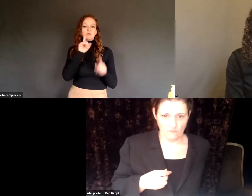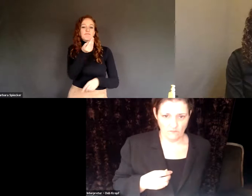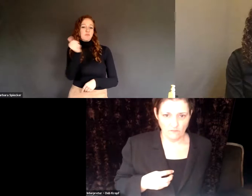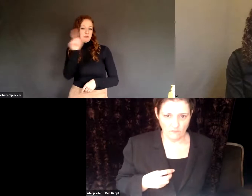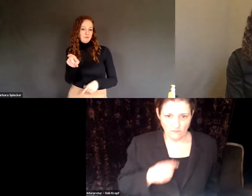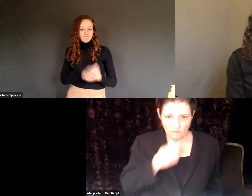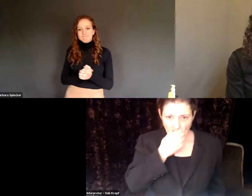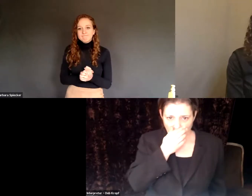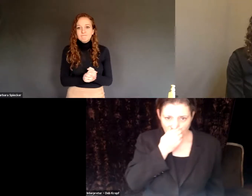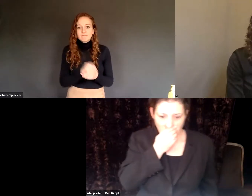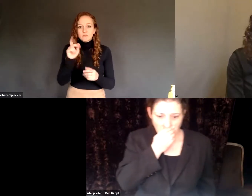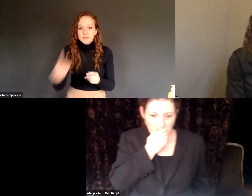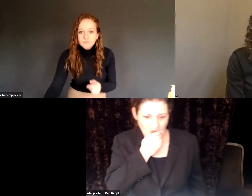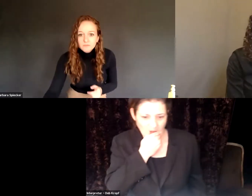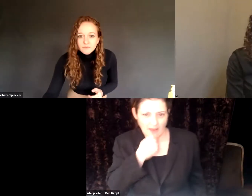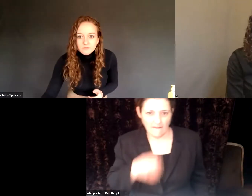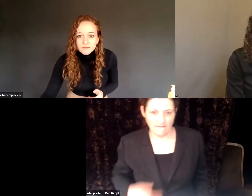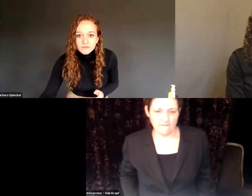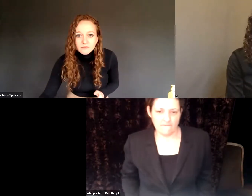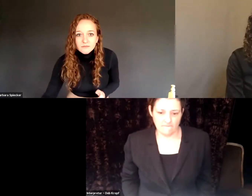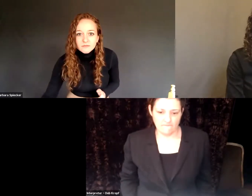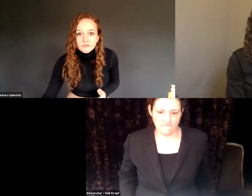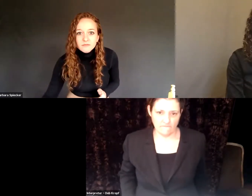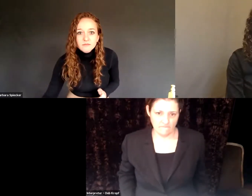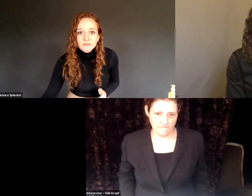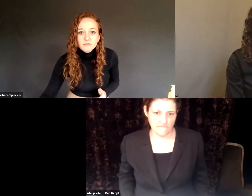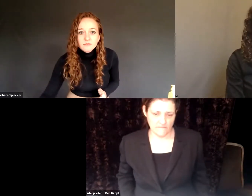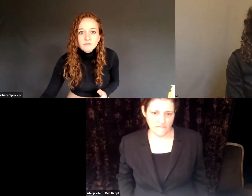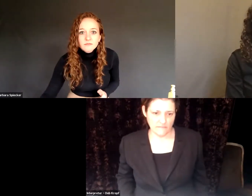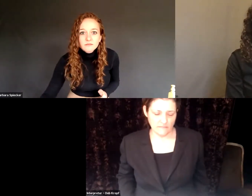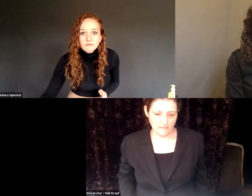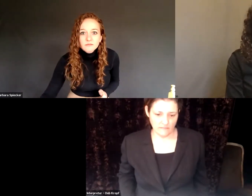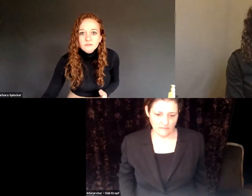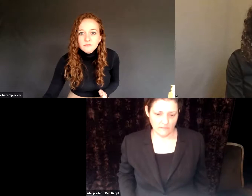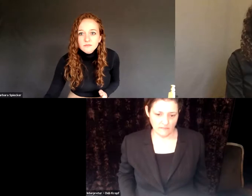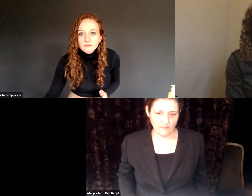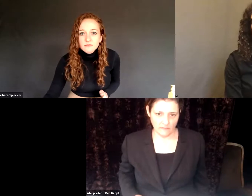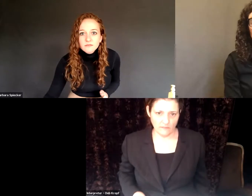talk. And due to time constraints, I'm only going to be able to answer a few questions, but we'll get that started.